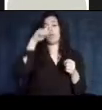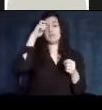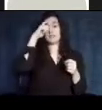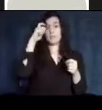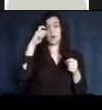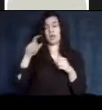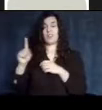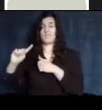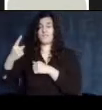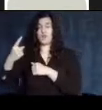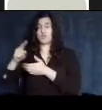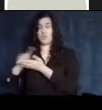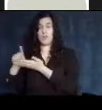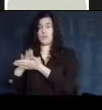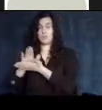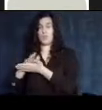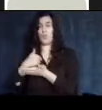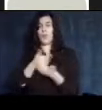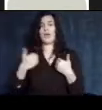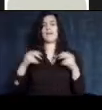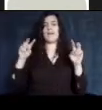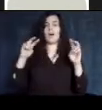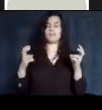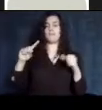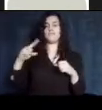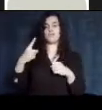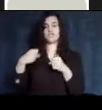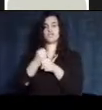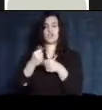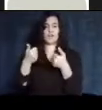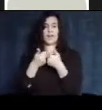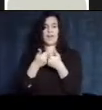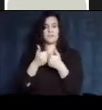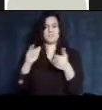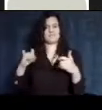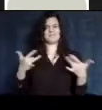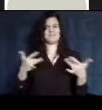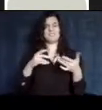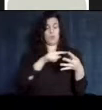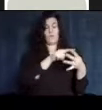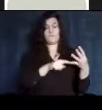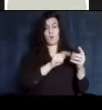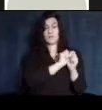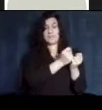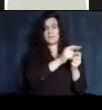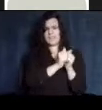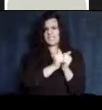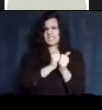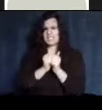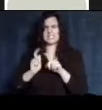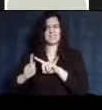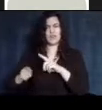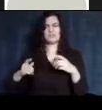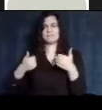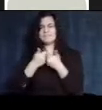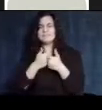we have what is called first year games. So each team competes in different events, different games, trying to